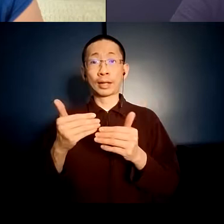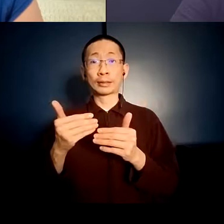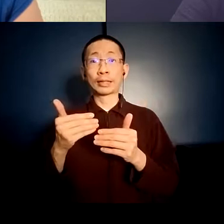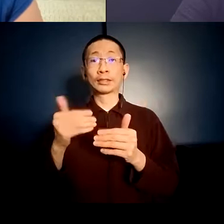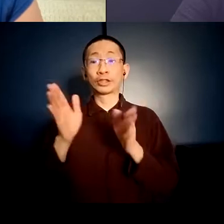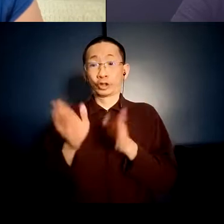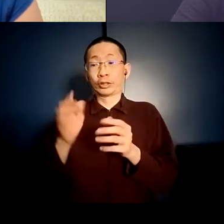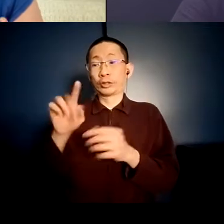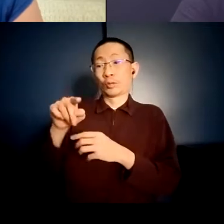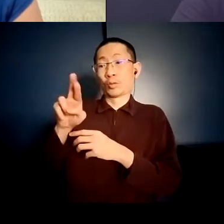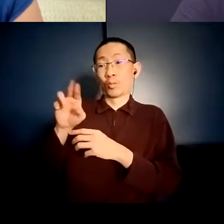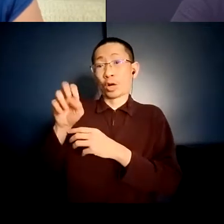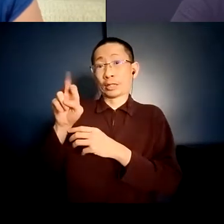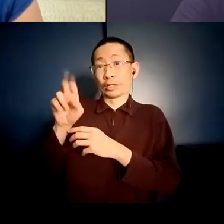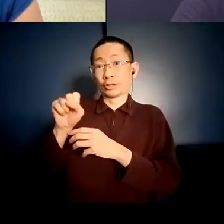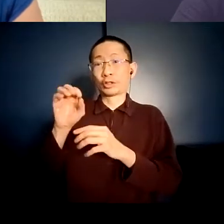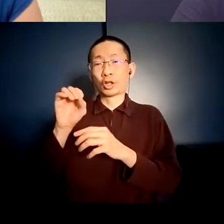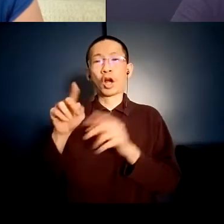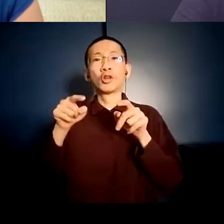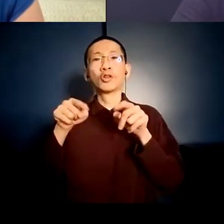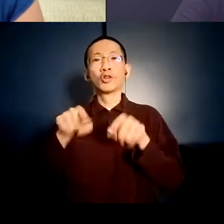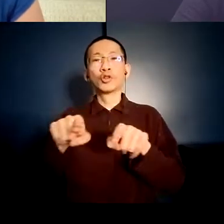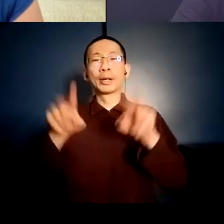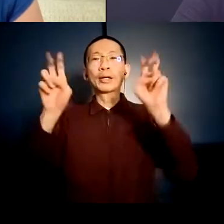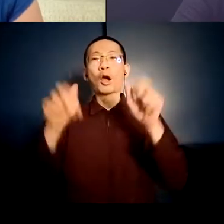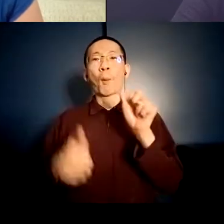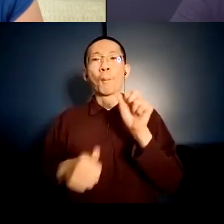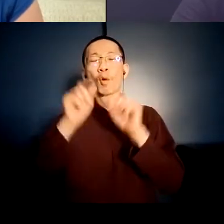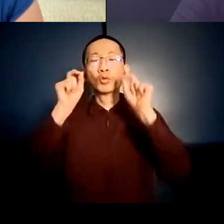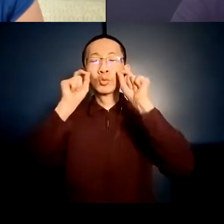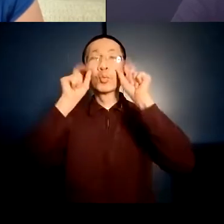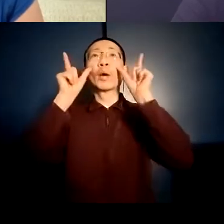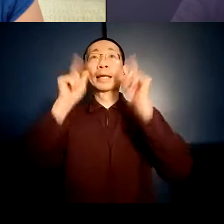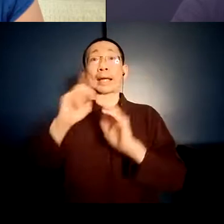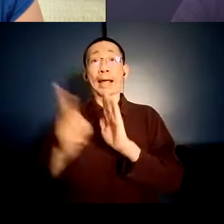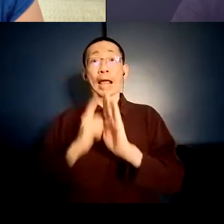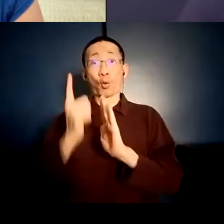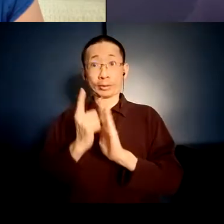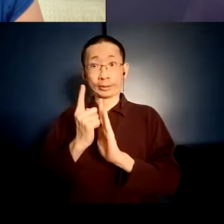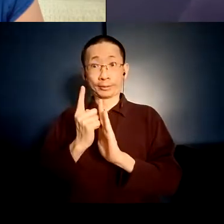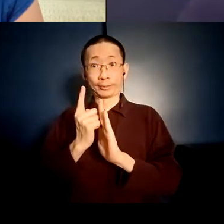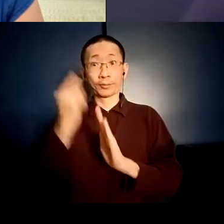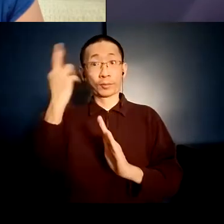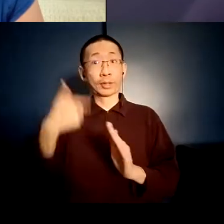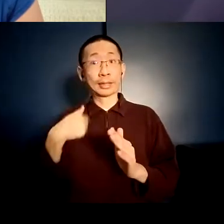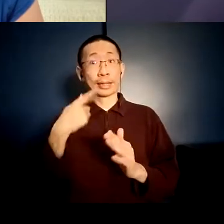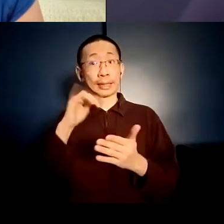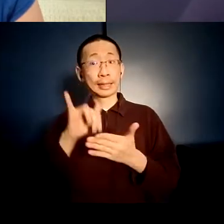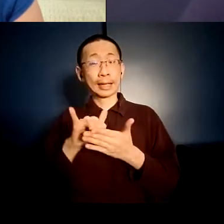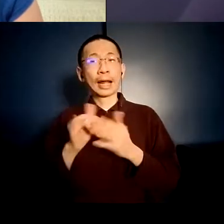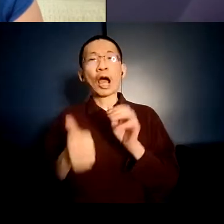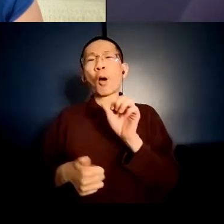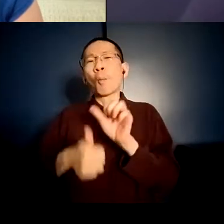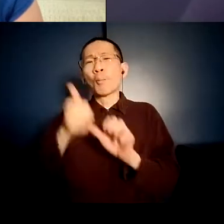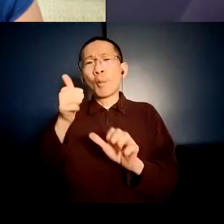during what I call most waking hours. And the reason I say it that way is most is different